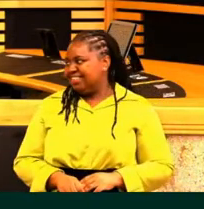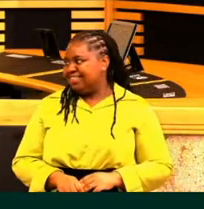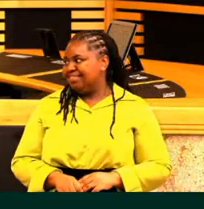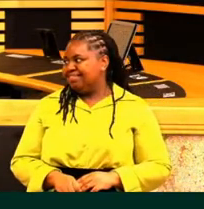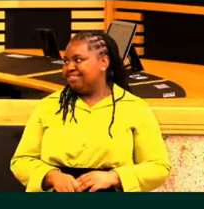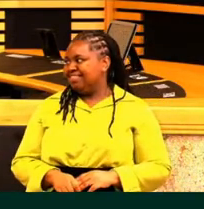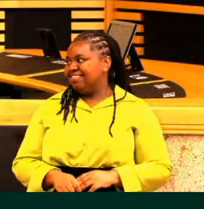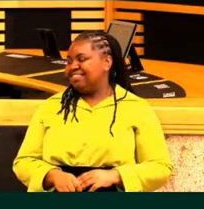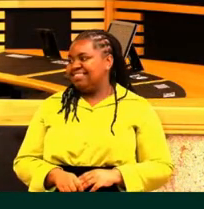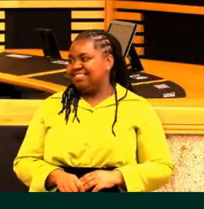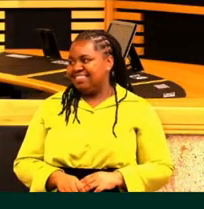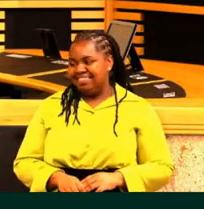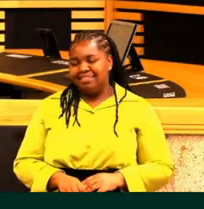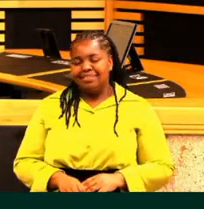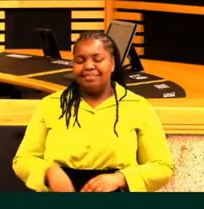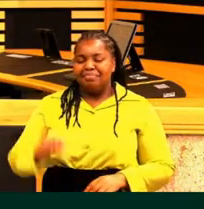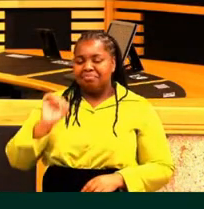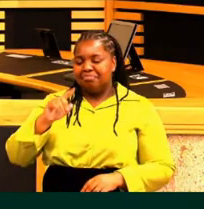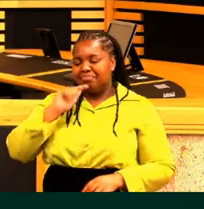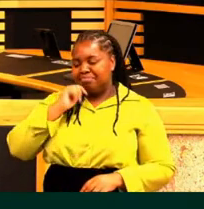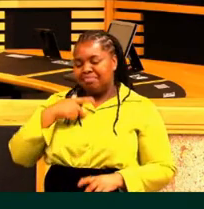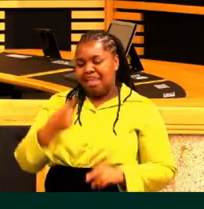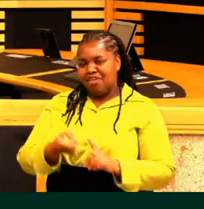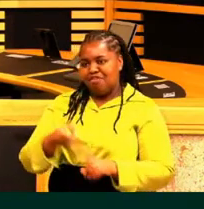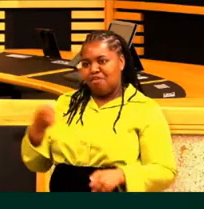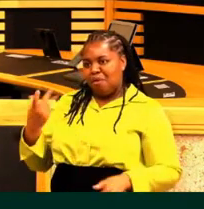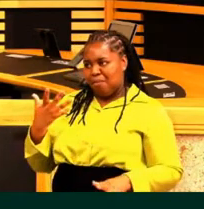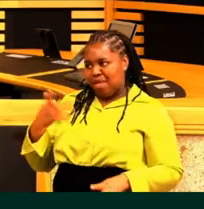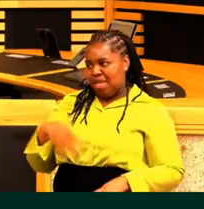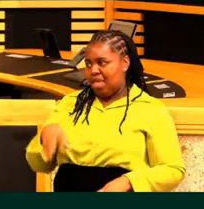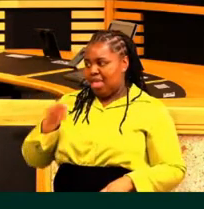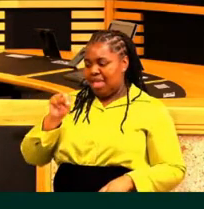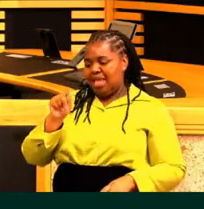uh esteemed members I come from